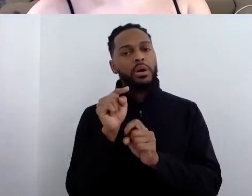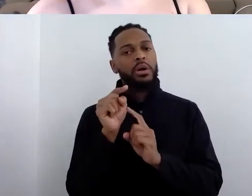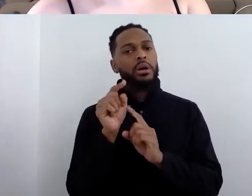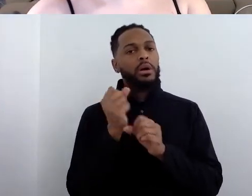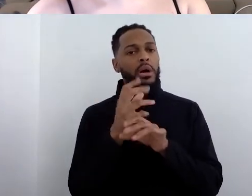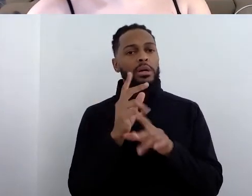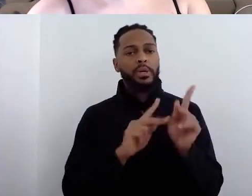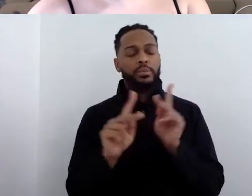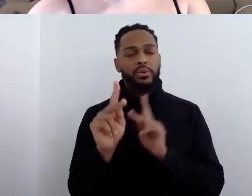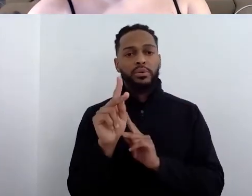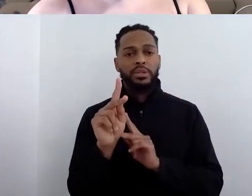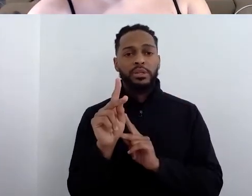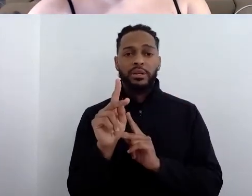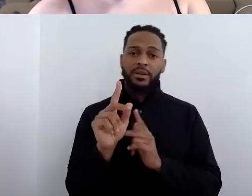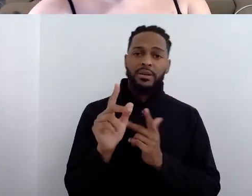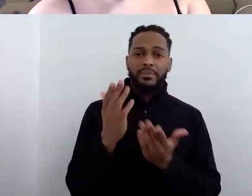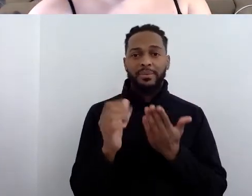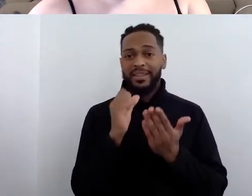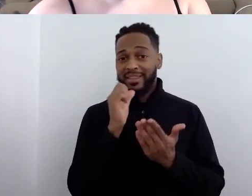I don't know.